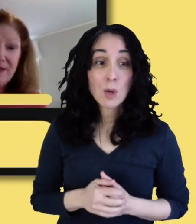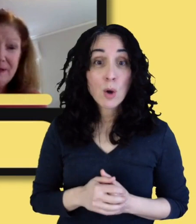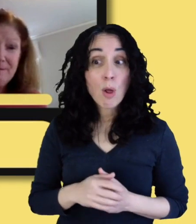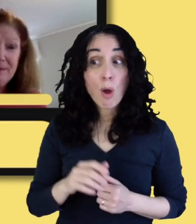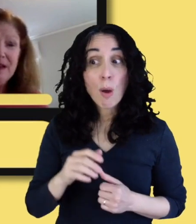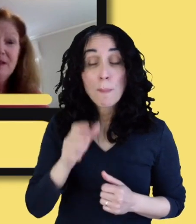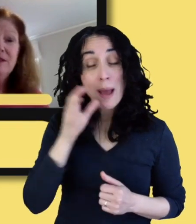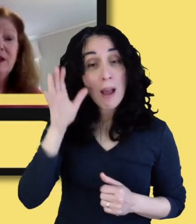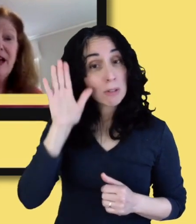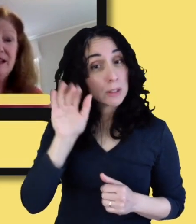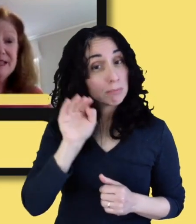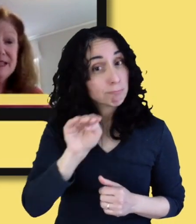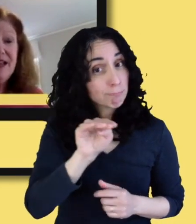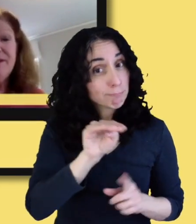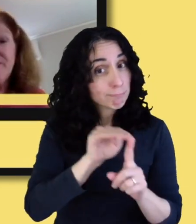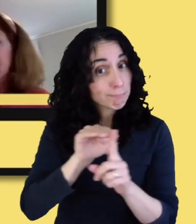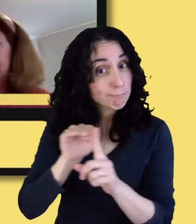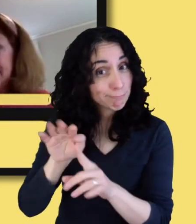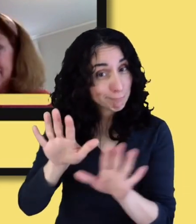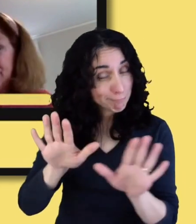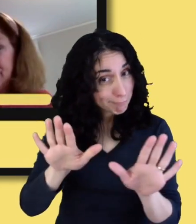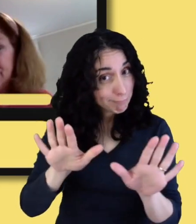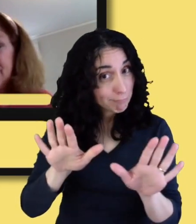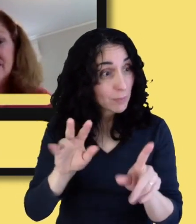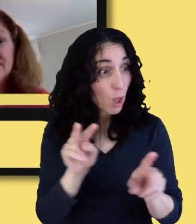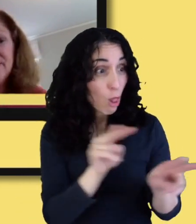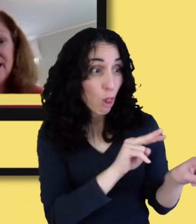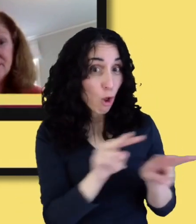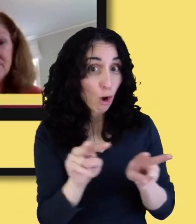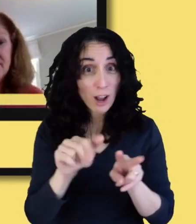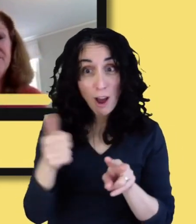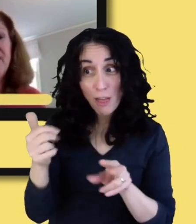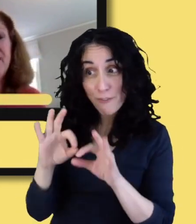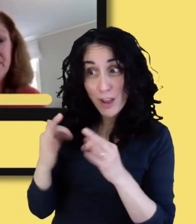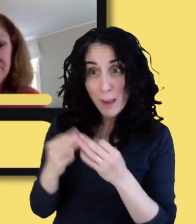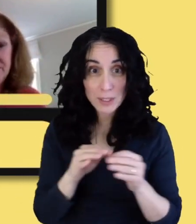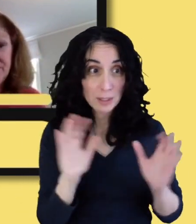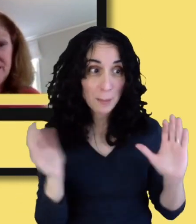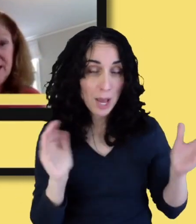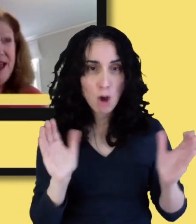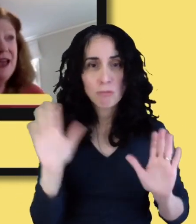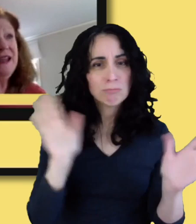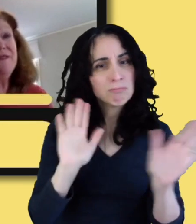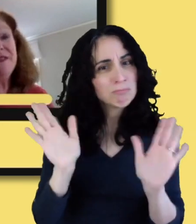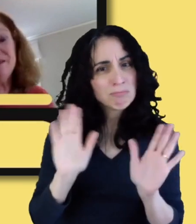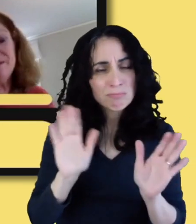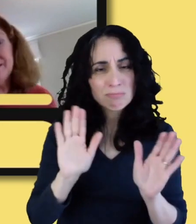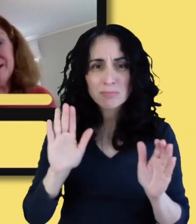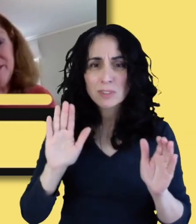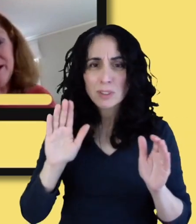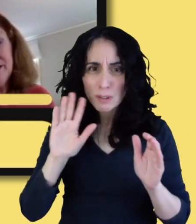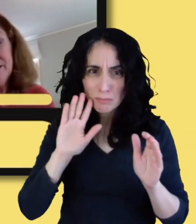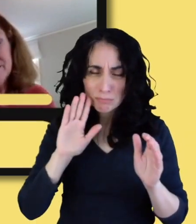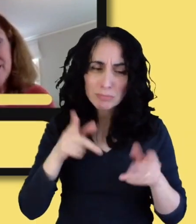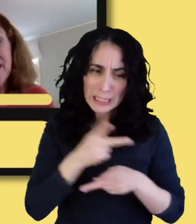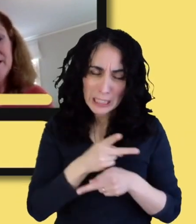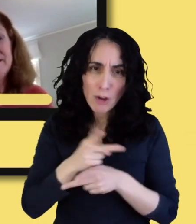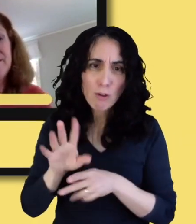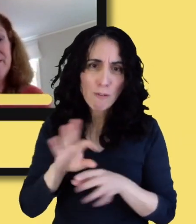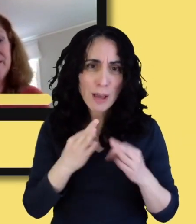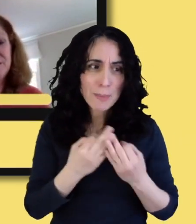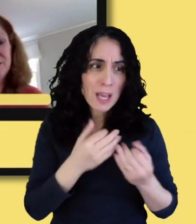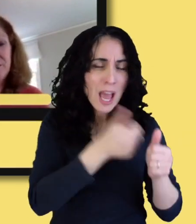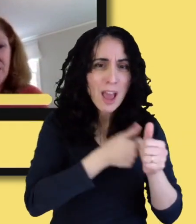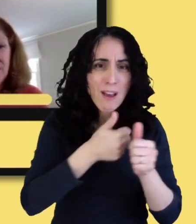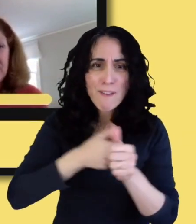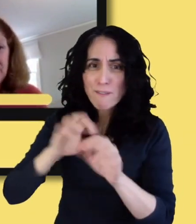your family. Because every family is different. The demands within the family are different. And even the demands on the parents. I mean,